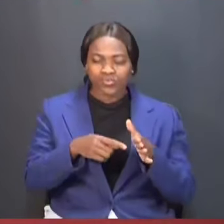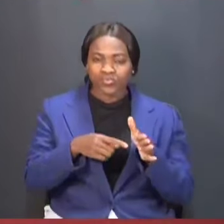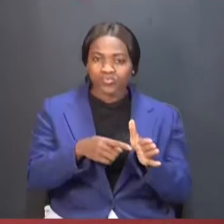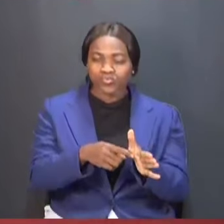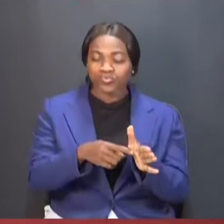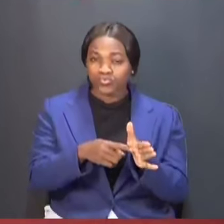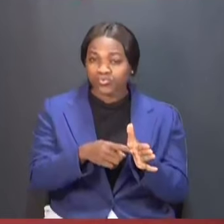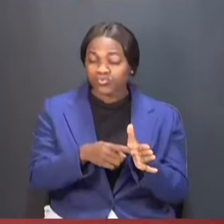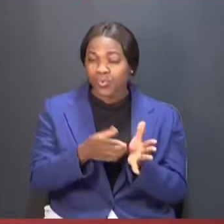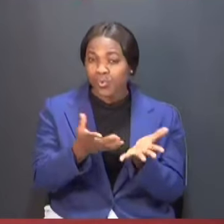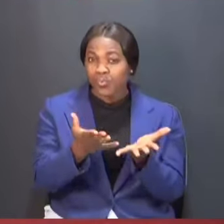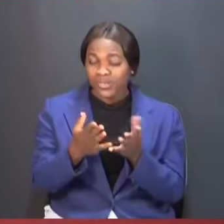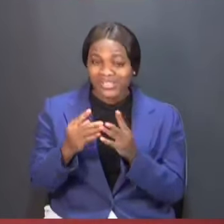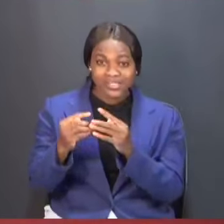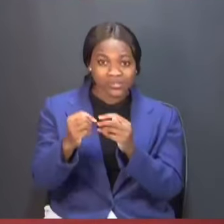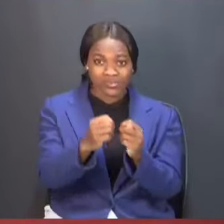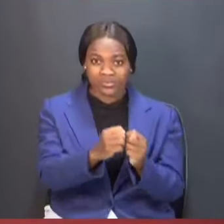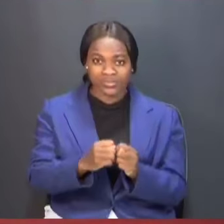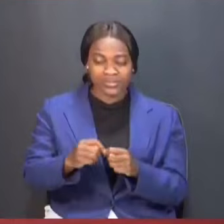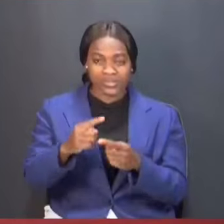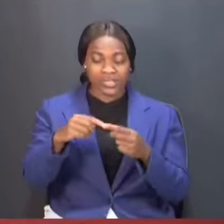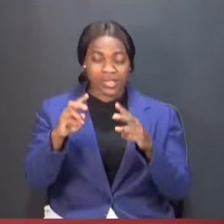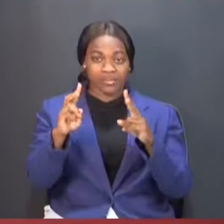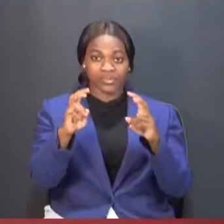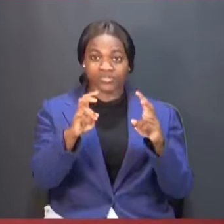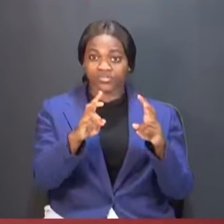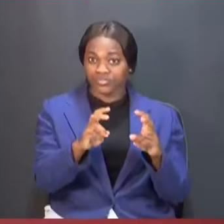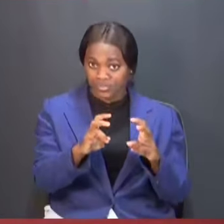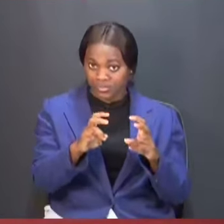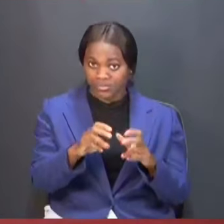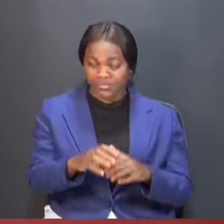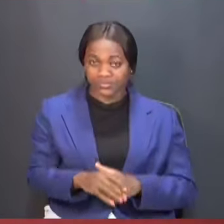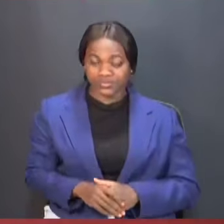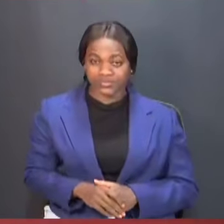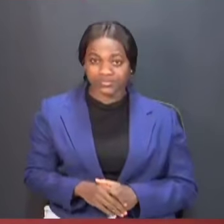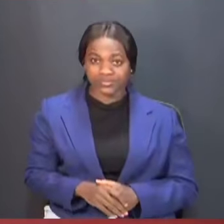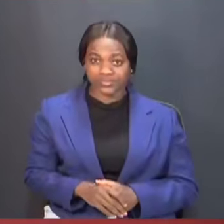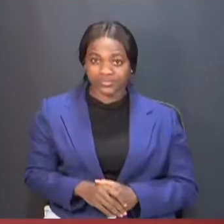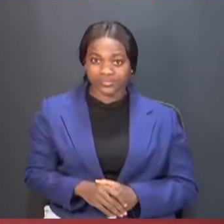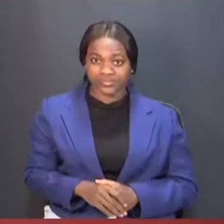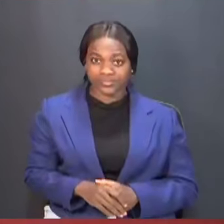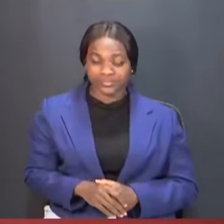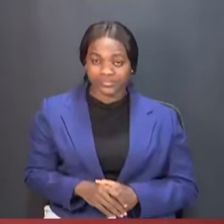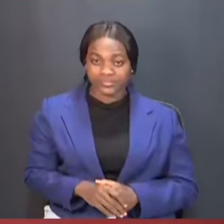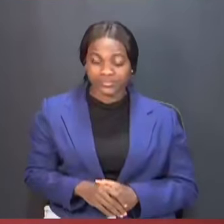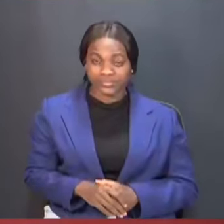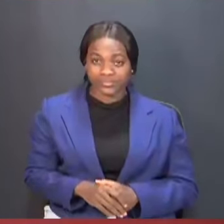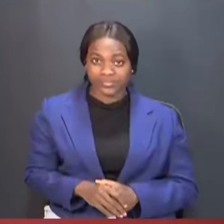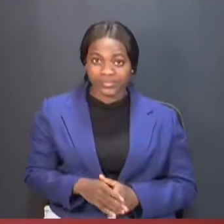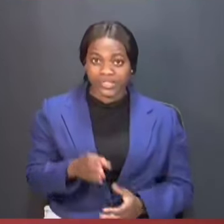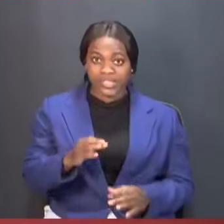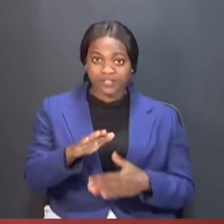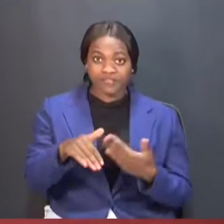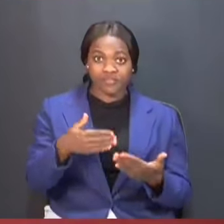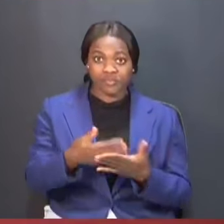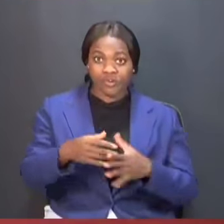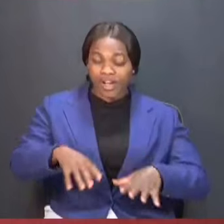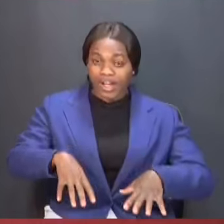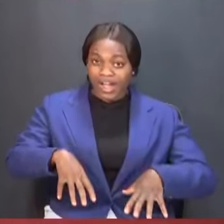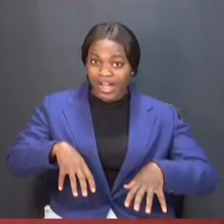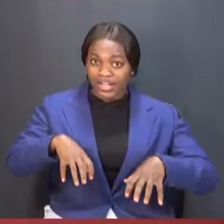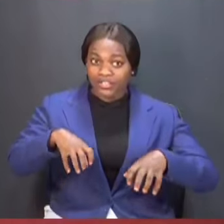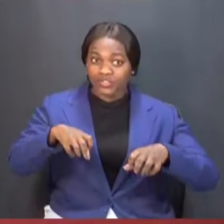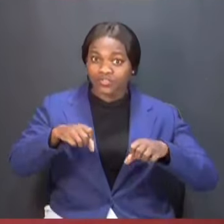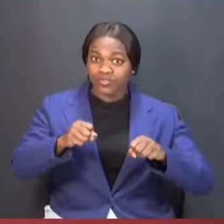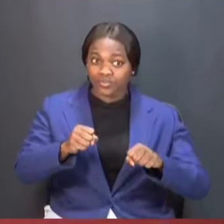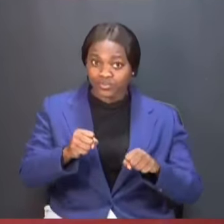collective will on a matter properly before it. Once adopted, a resolution